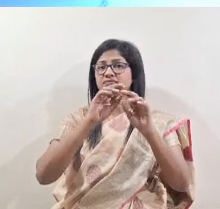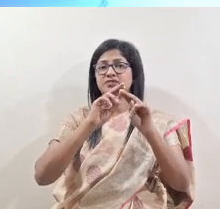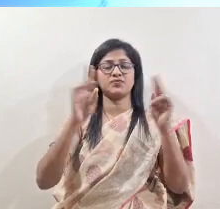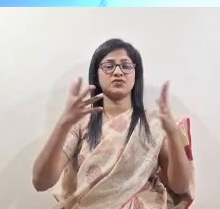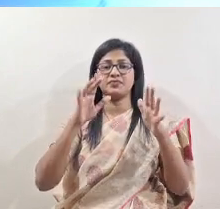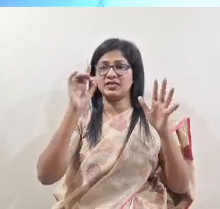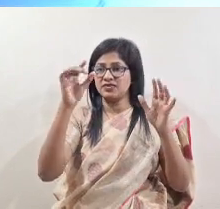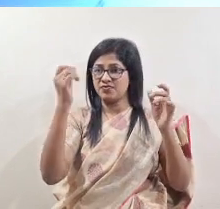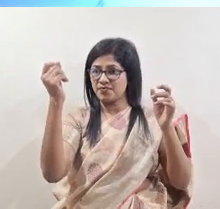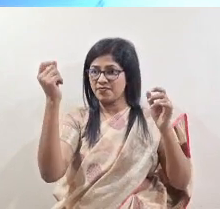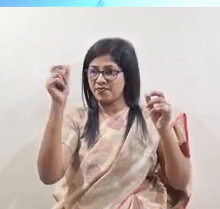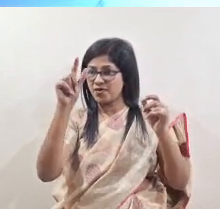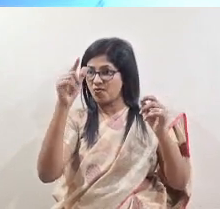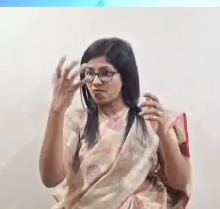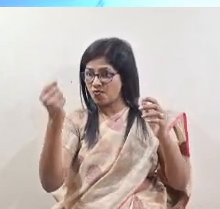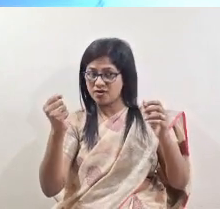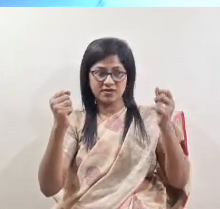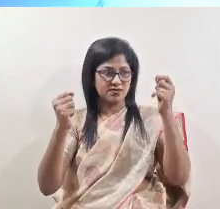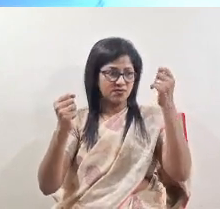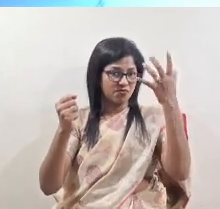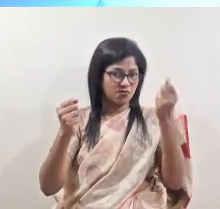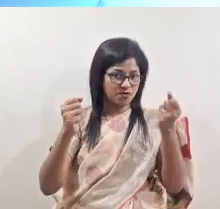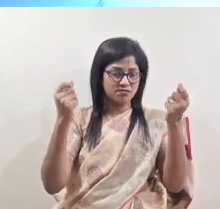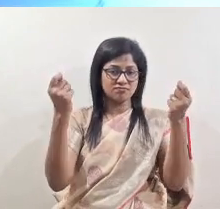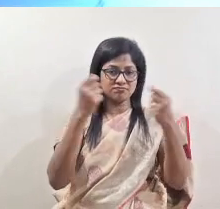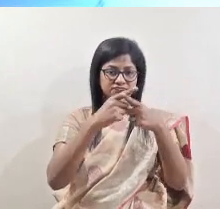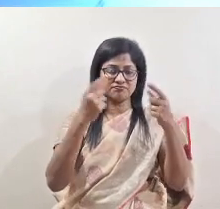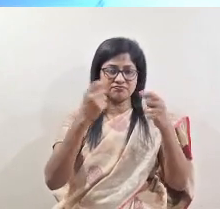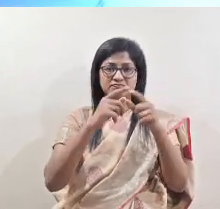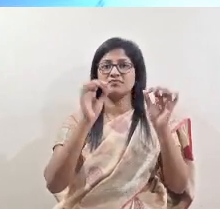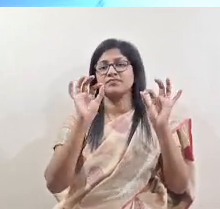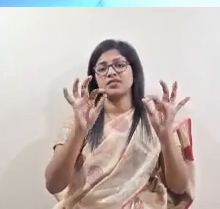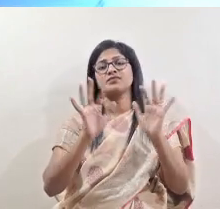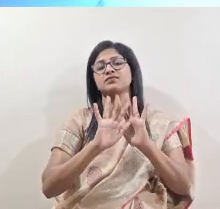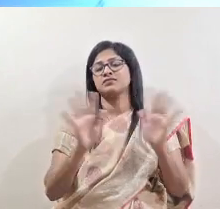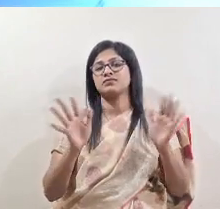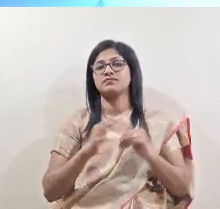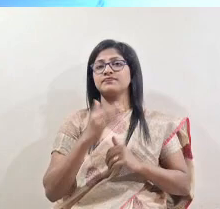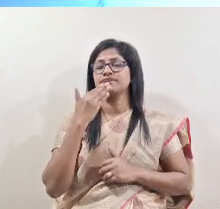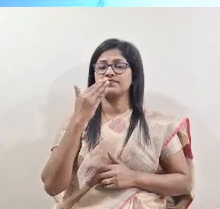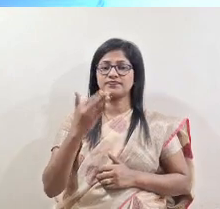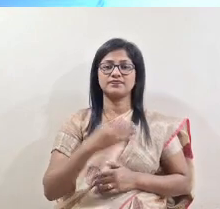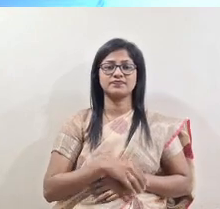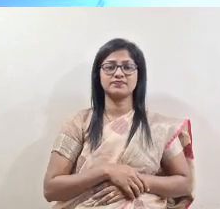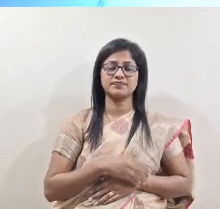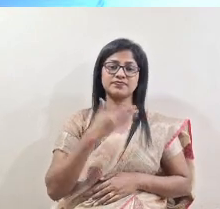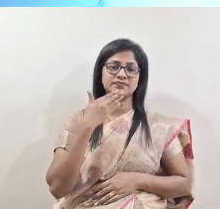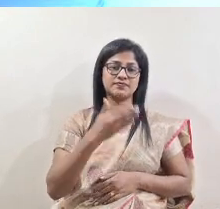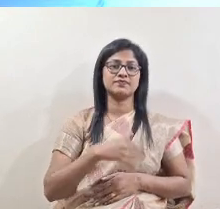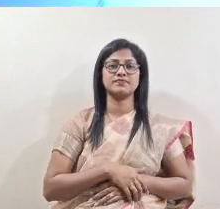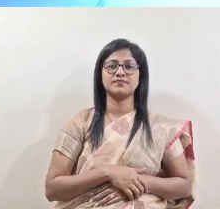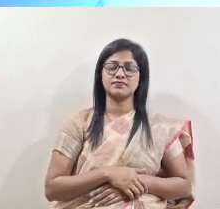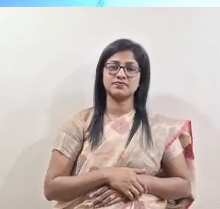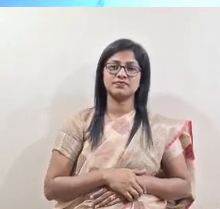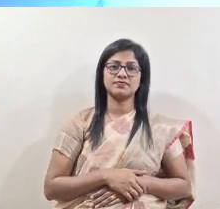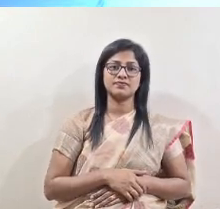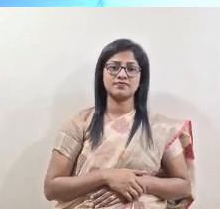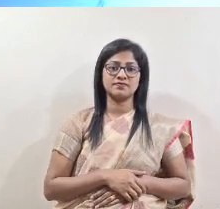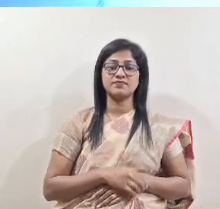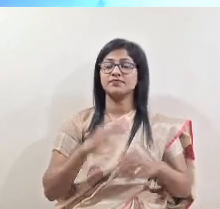but you'll have to fine tune it to what you want to that model to do, and then proceed. Thank you. Thank